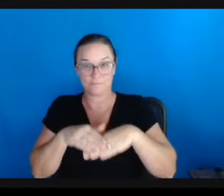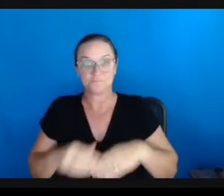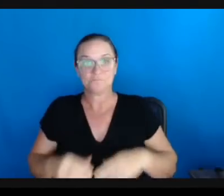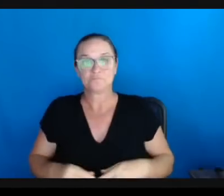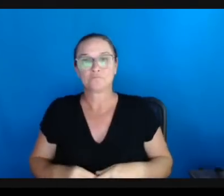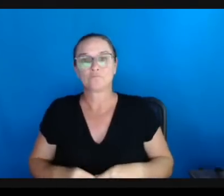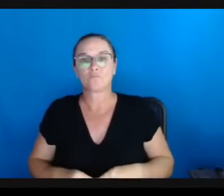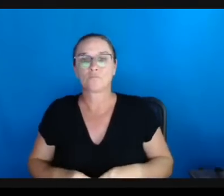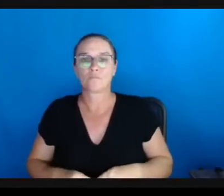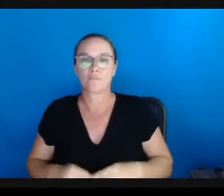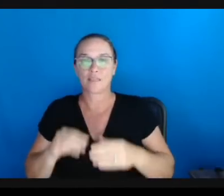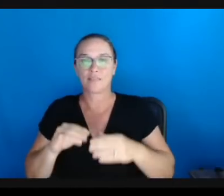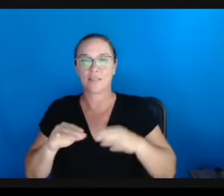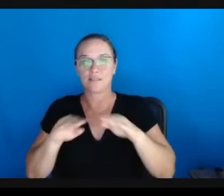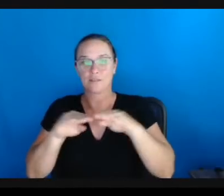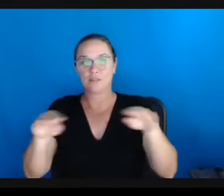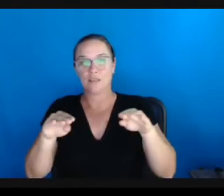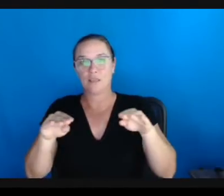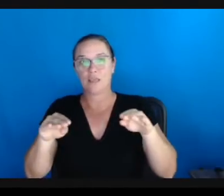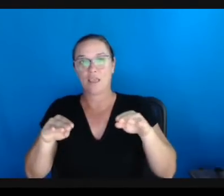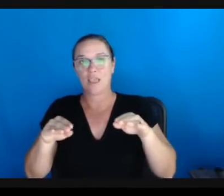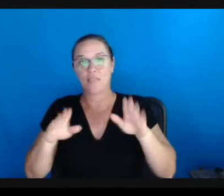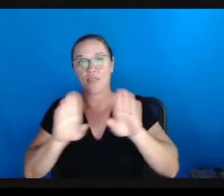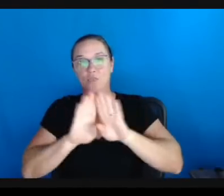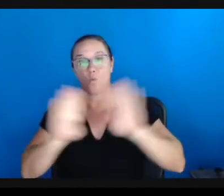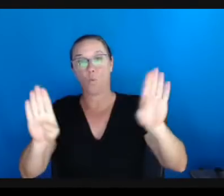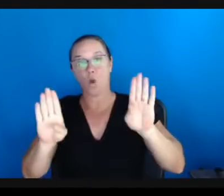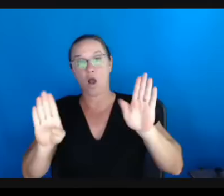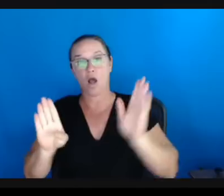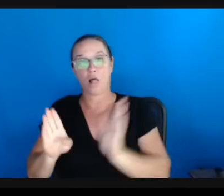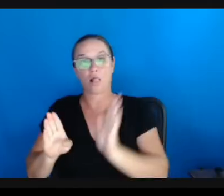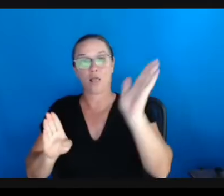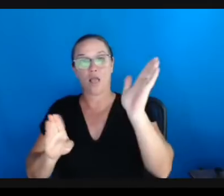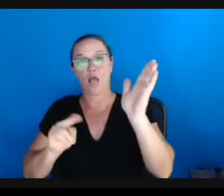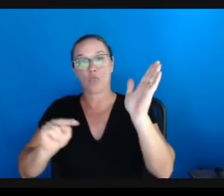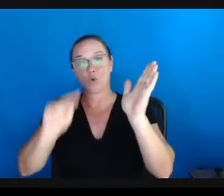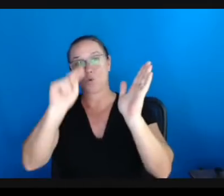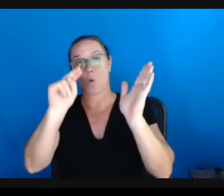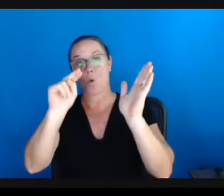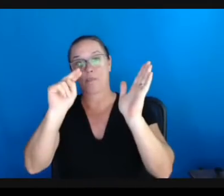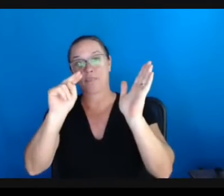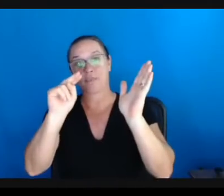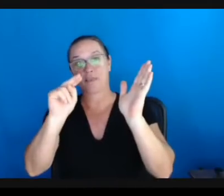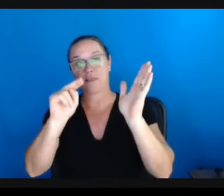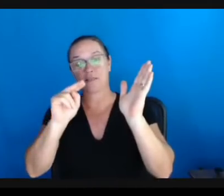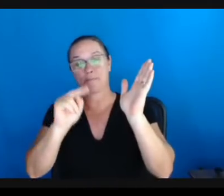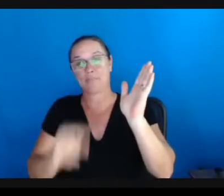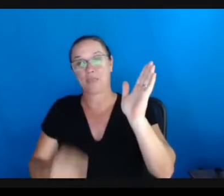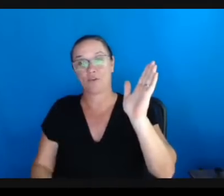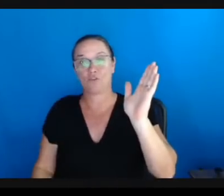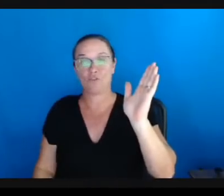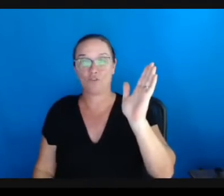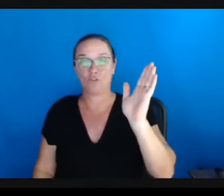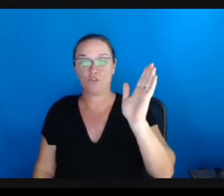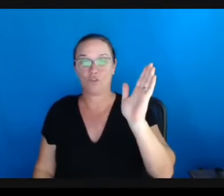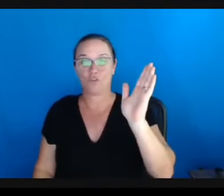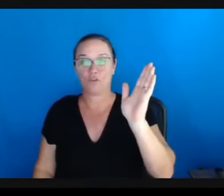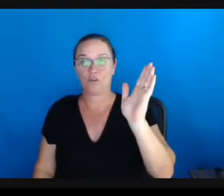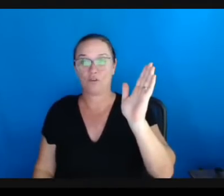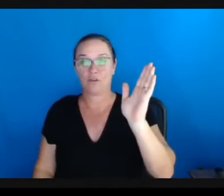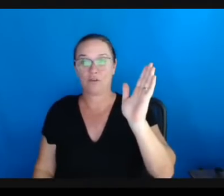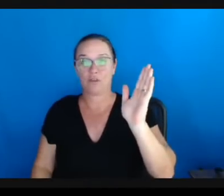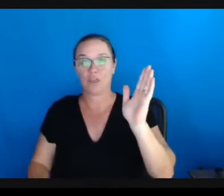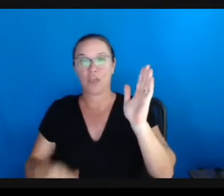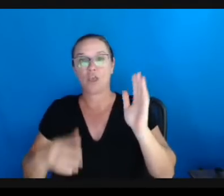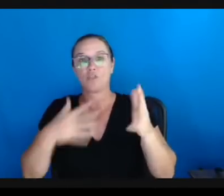that's this level down here. The caldera wall on the northern side is quite tall, so it's all the way up here. This gray